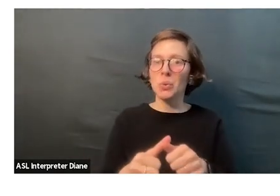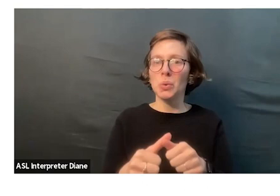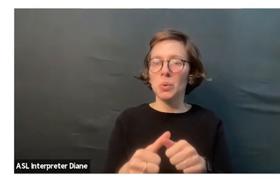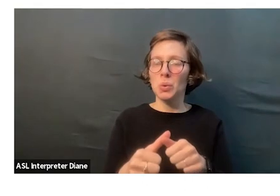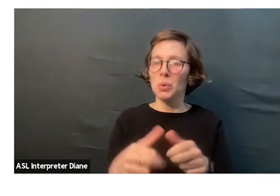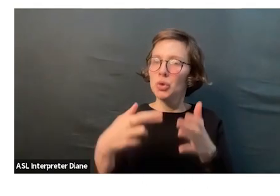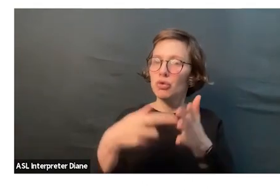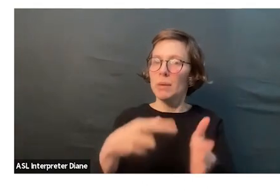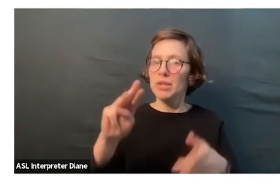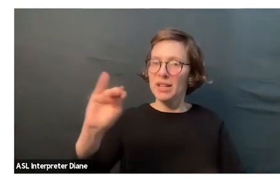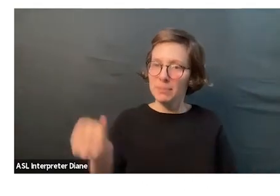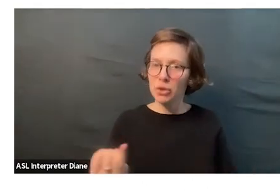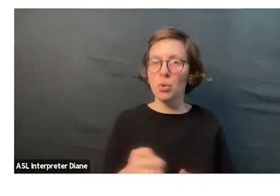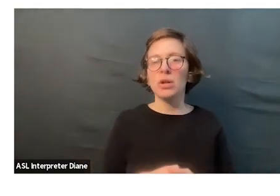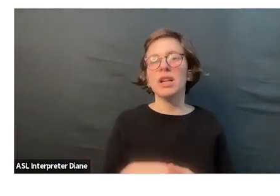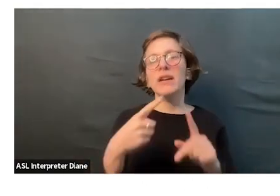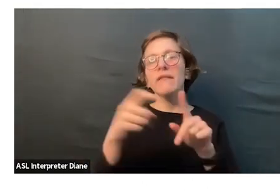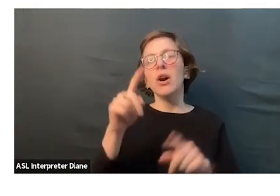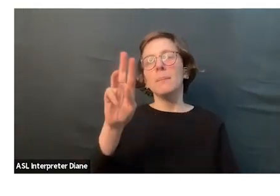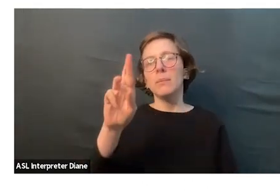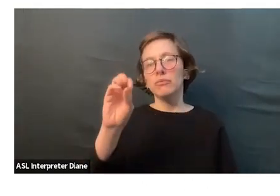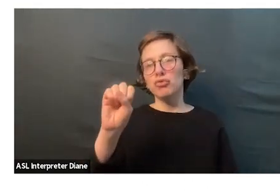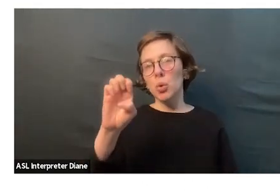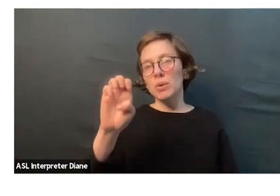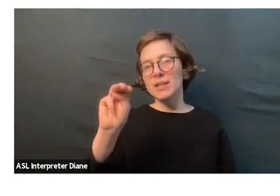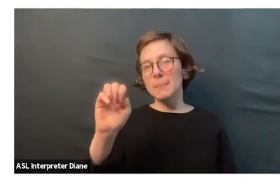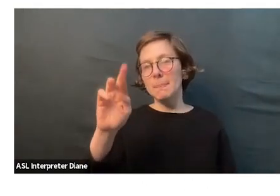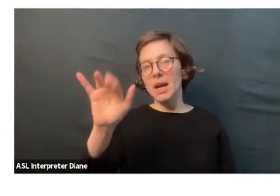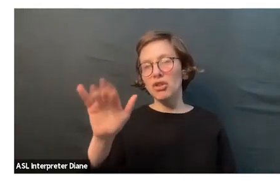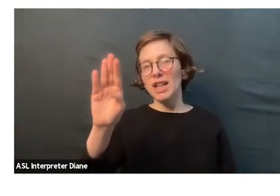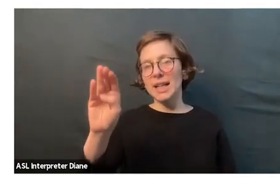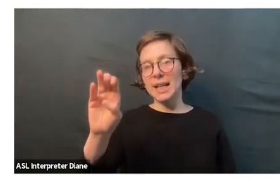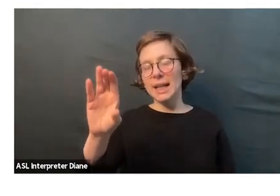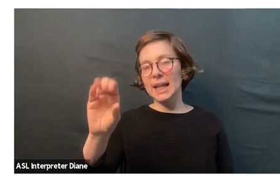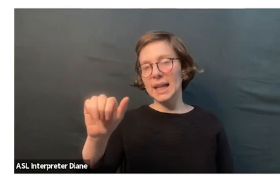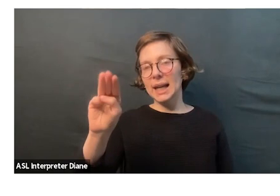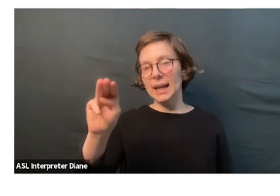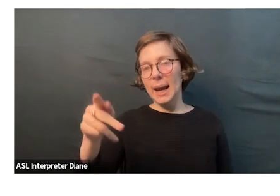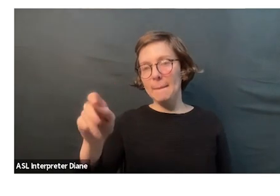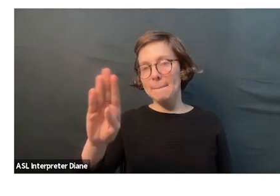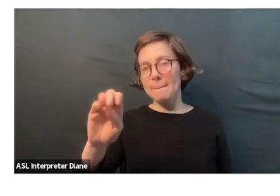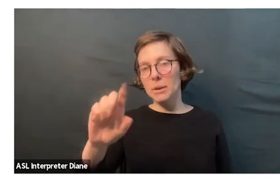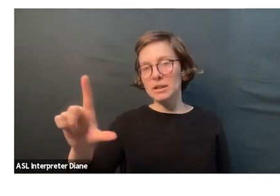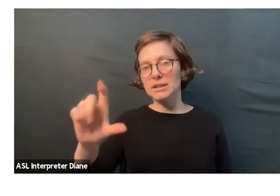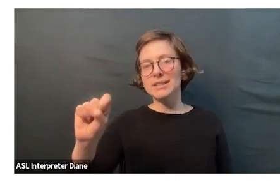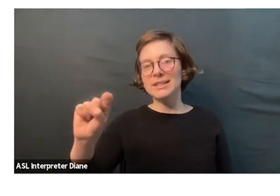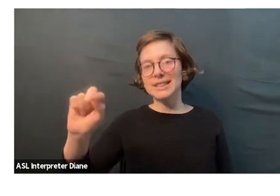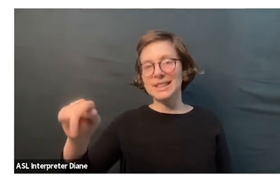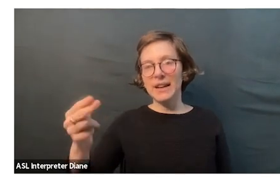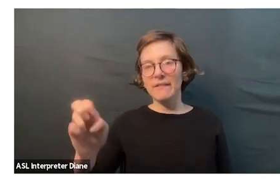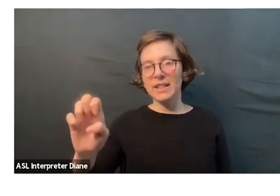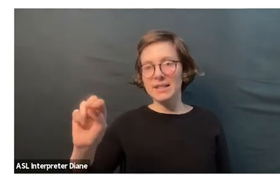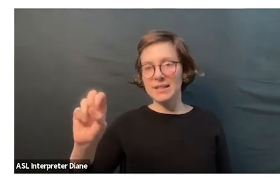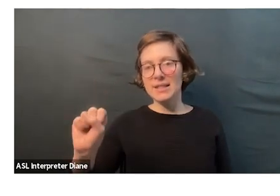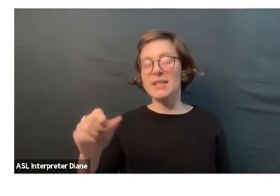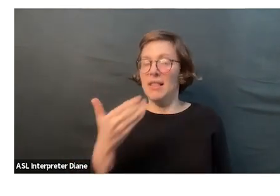calling ourselves minorities and minority ethnic and so on, because we aren't actually the minority.